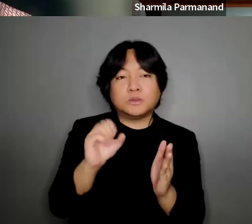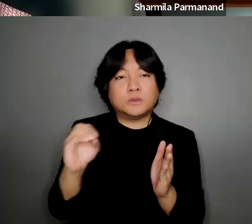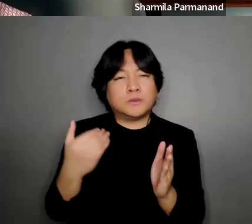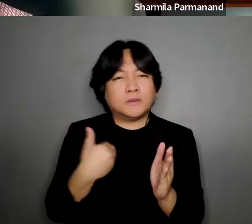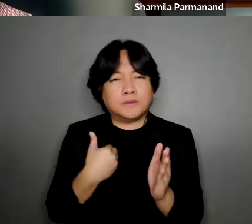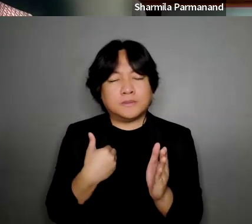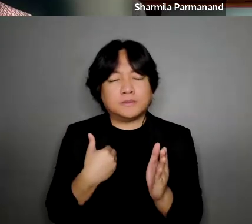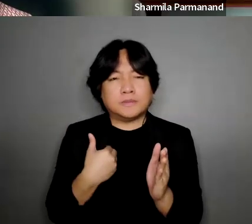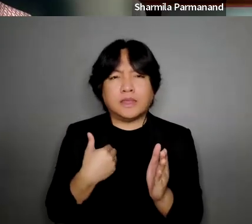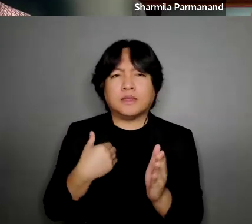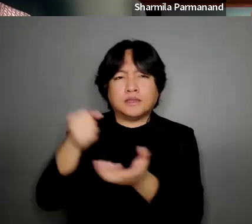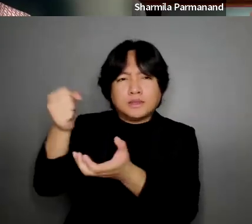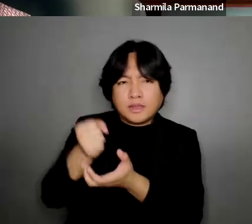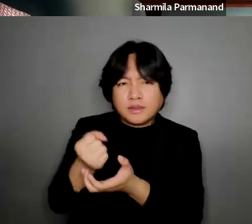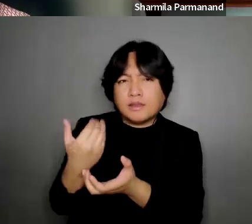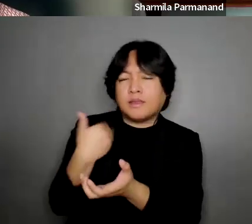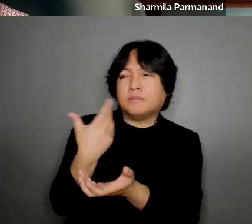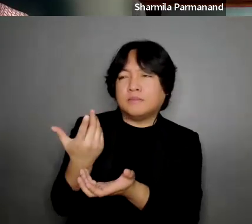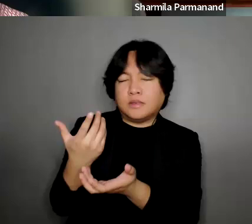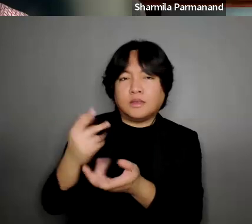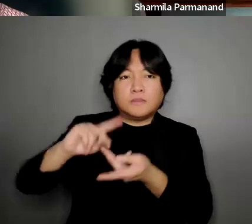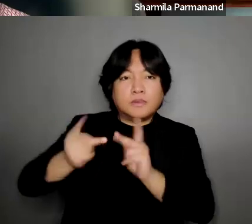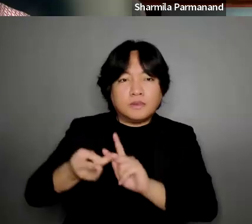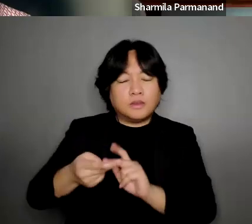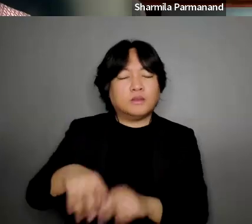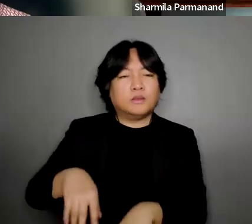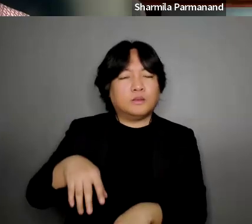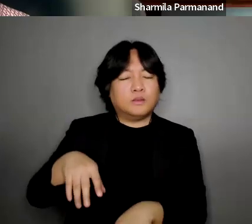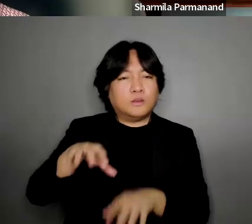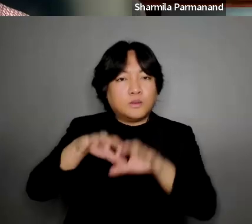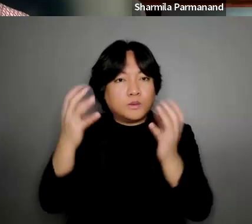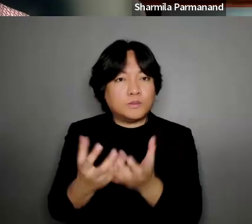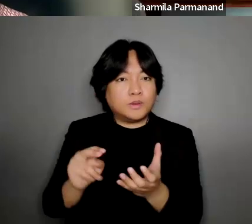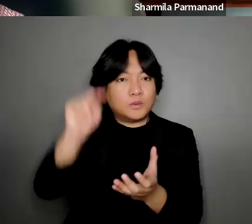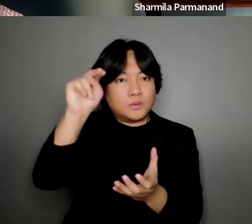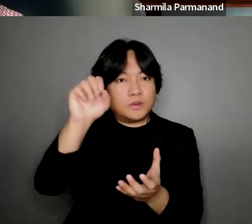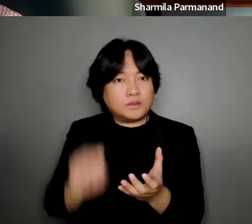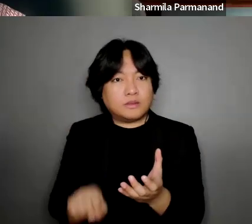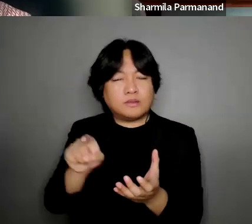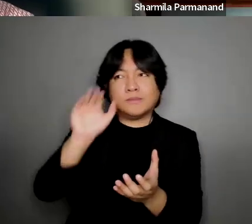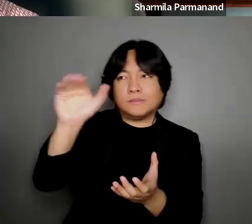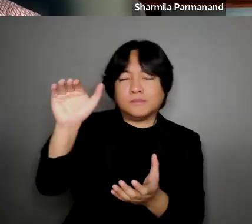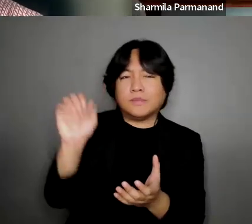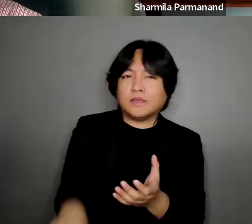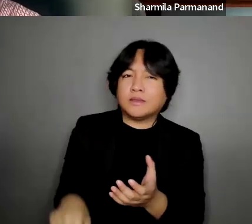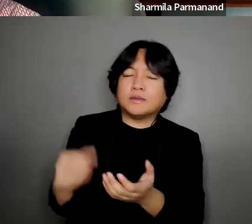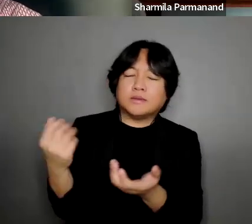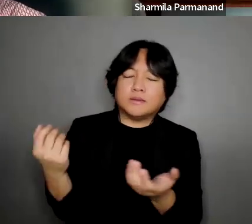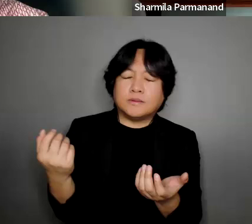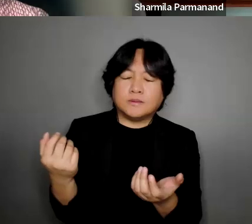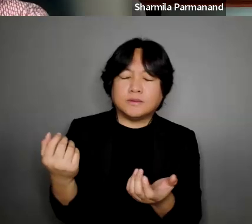these grants and partnerships between Global North and Global South scholars to kind of push back at sabihin na, look,